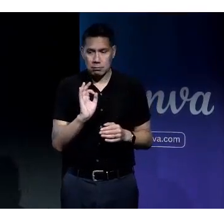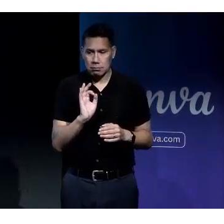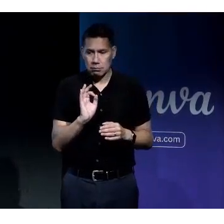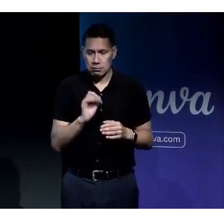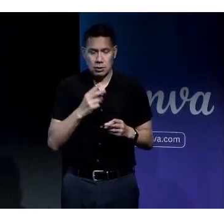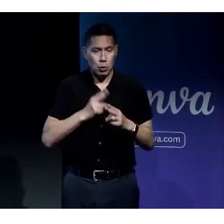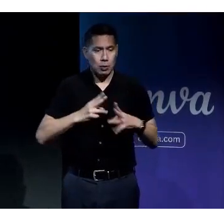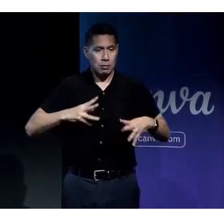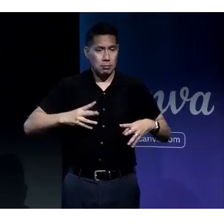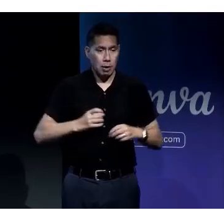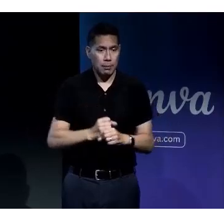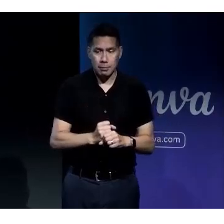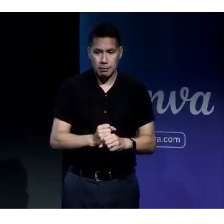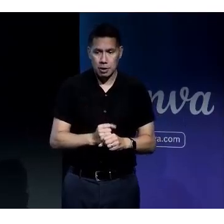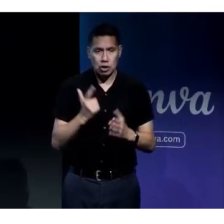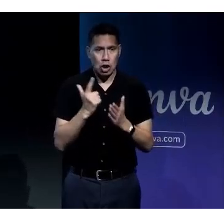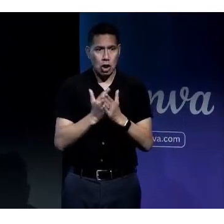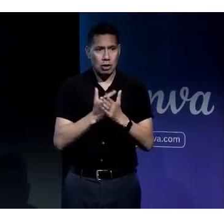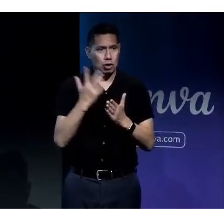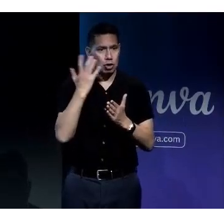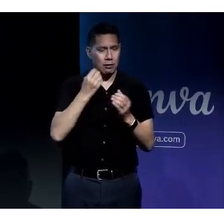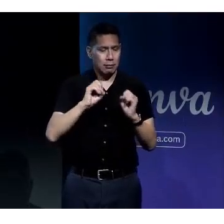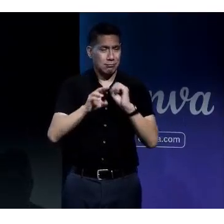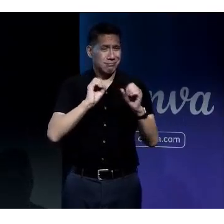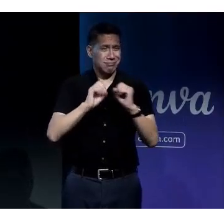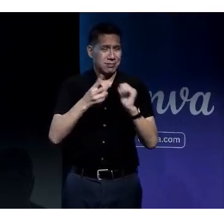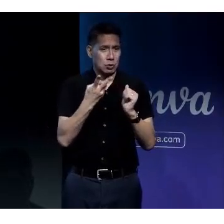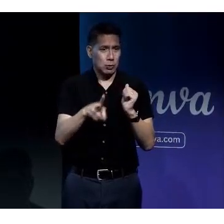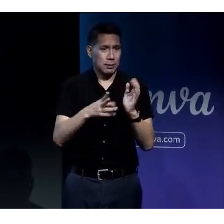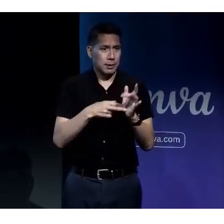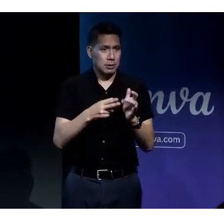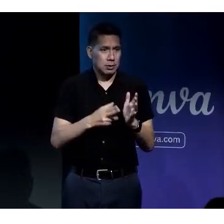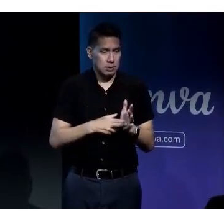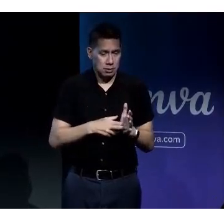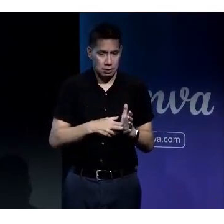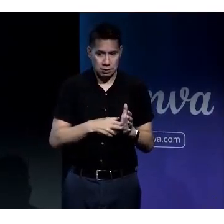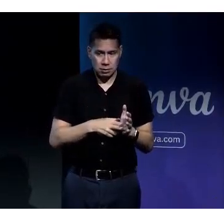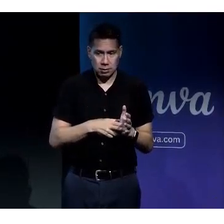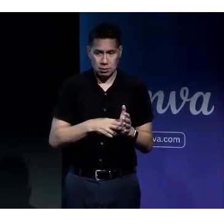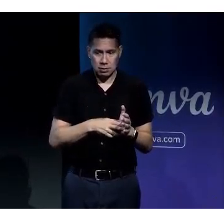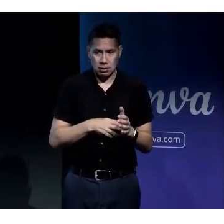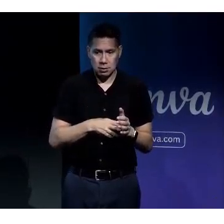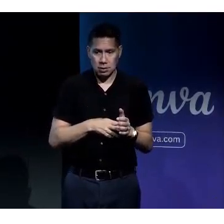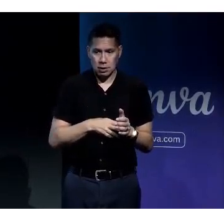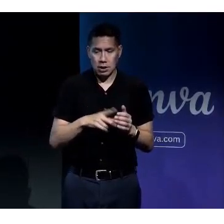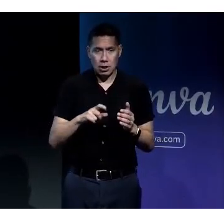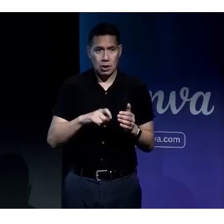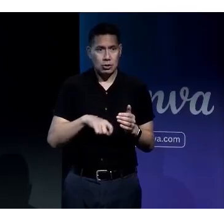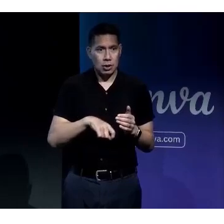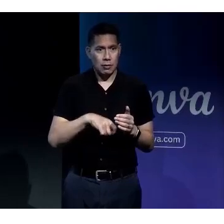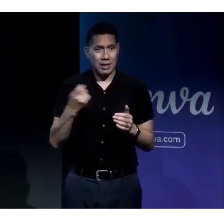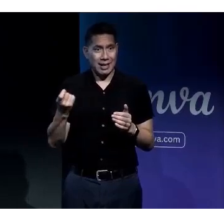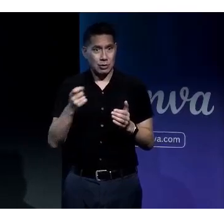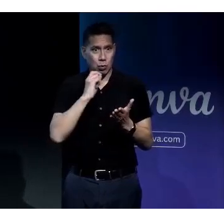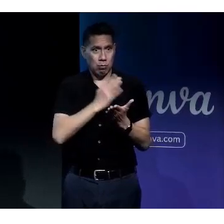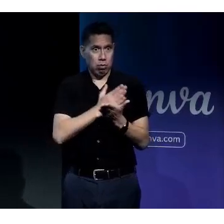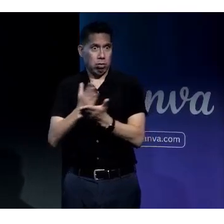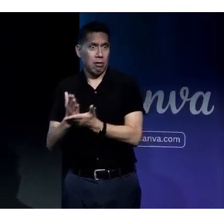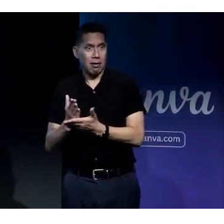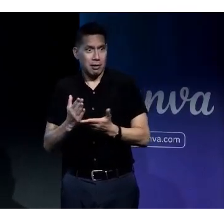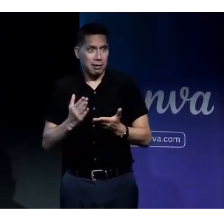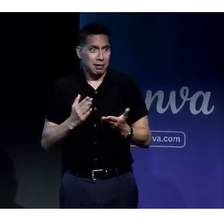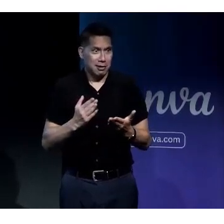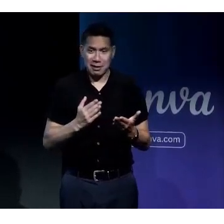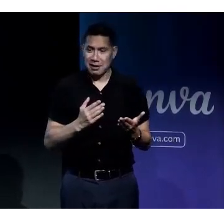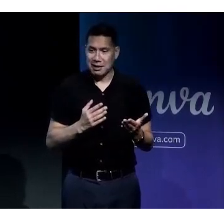recap. No, that's a lot, sorry, to shove into 20 minutes. Or the next one where I go over. So